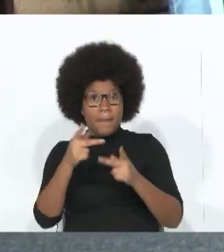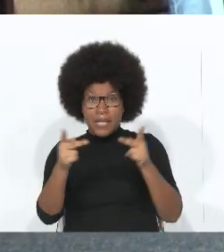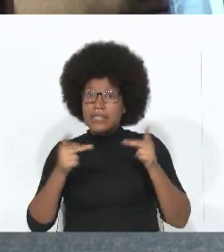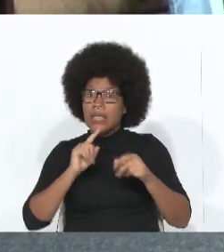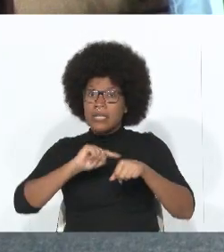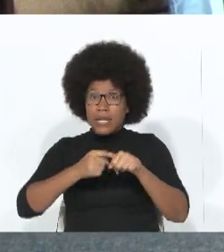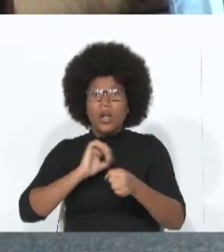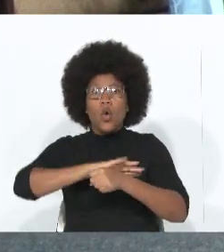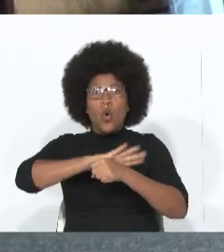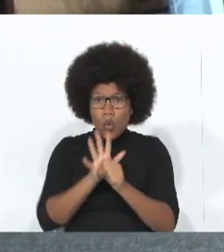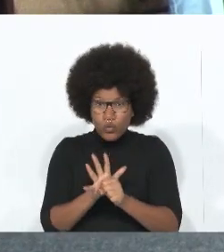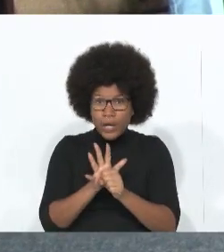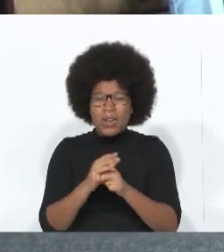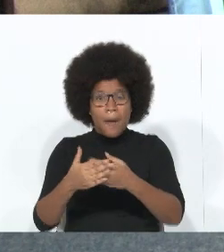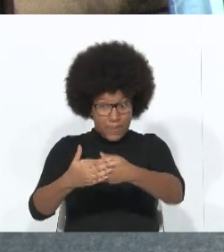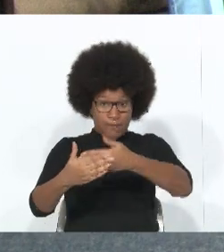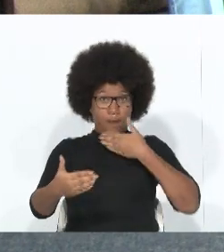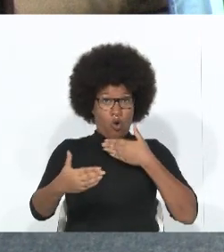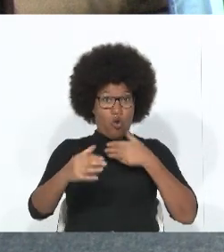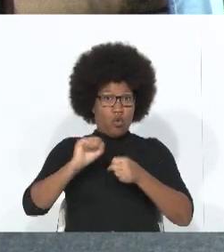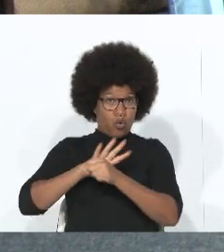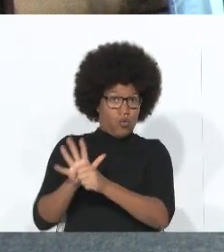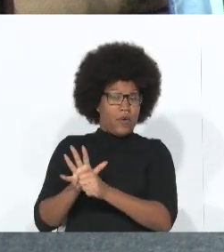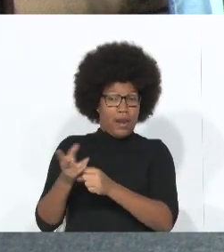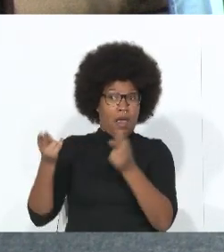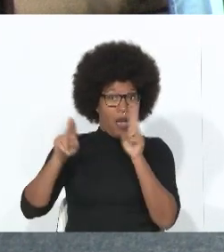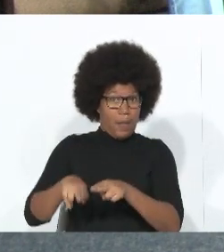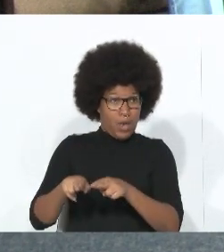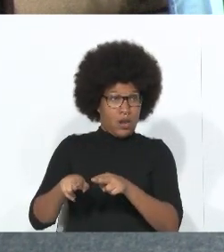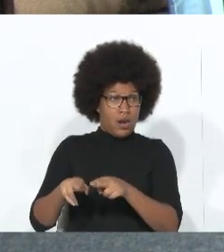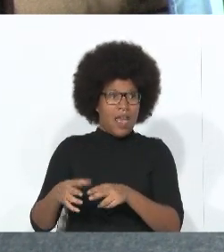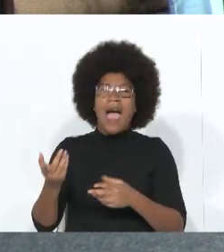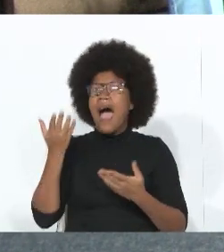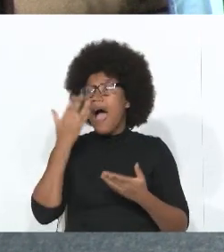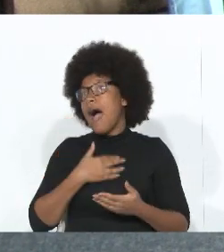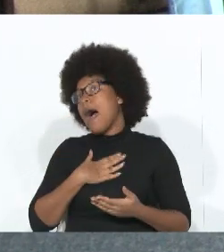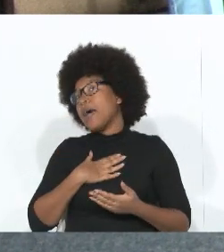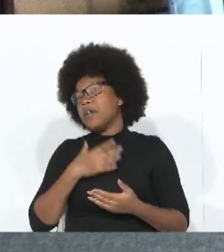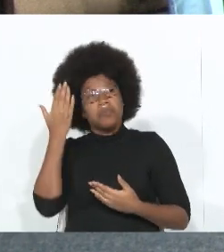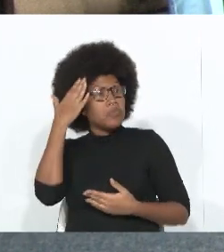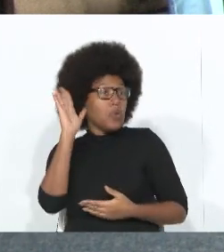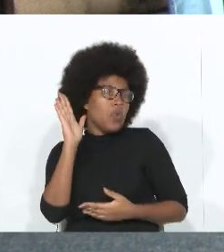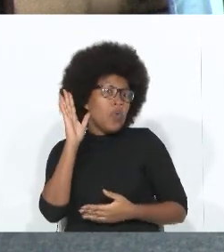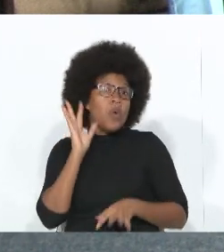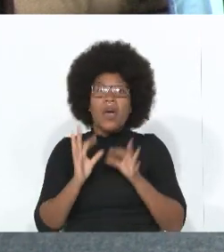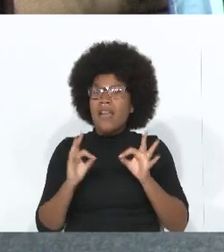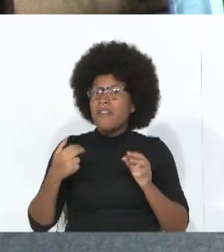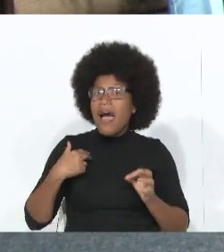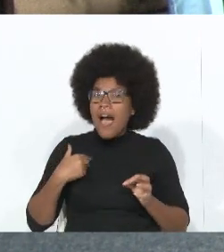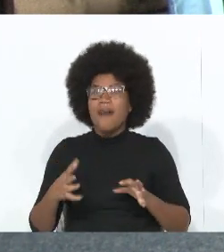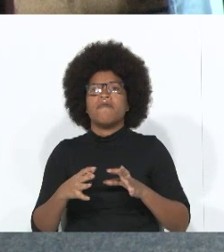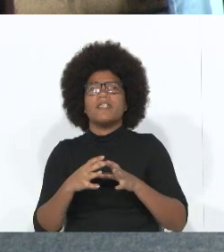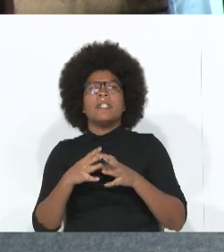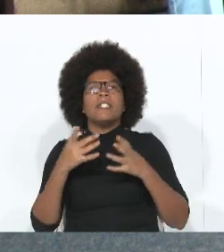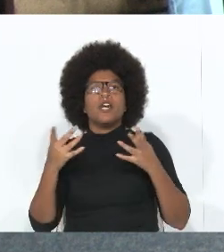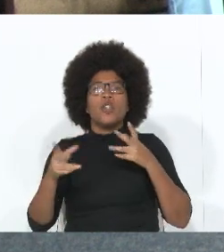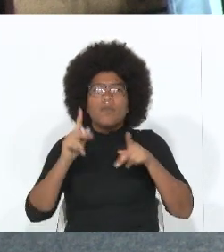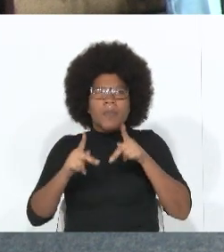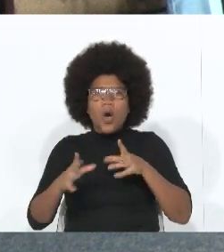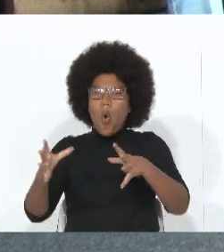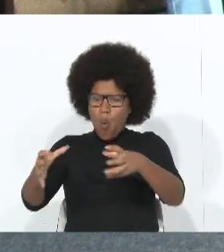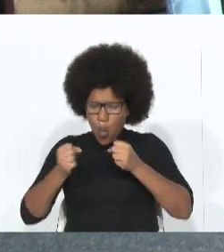COVID-19. Prior to COVID-19, I am not aware of an active movement towards